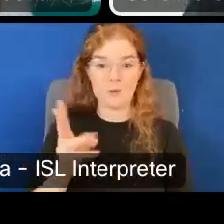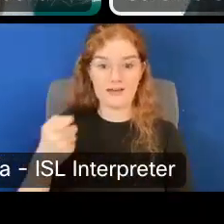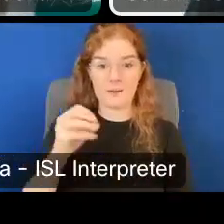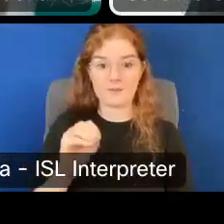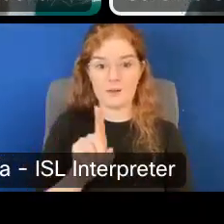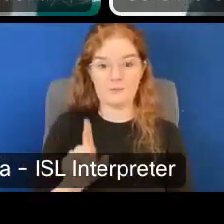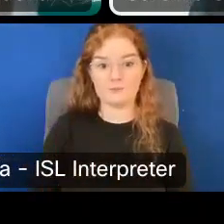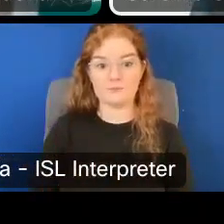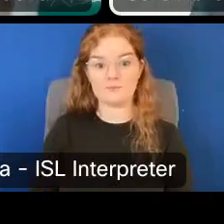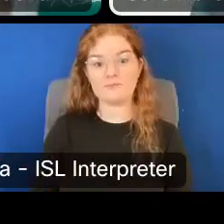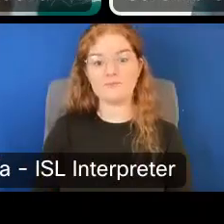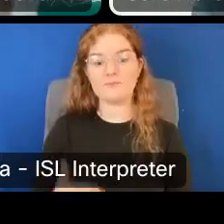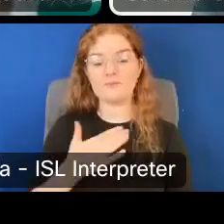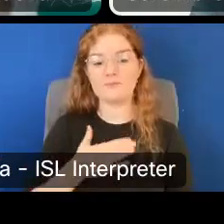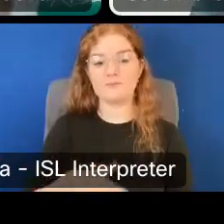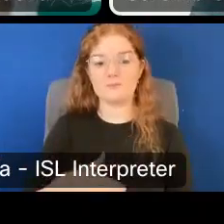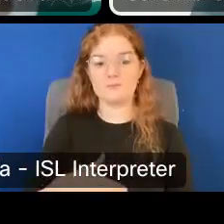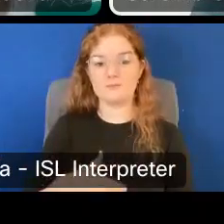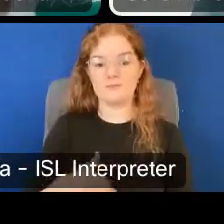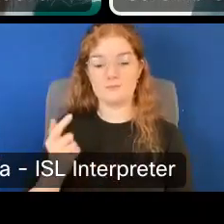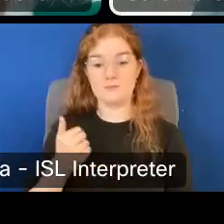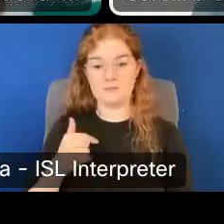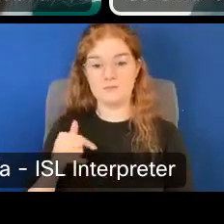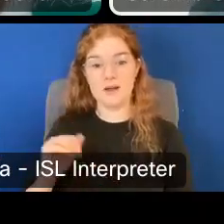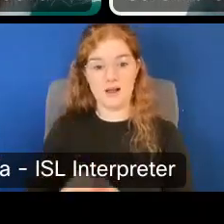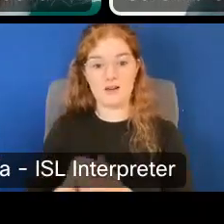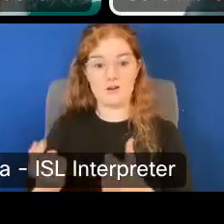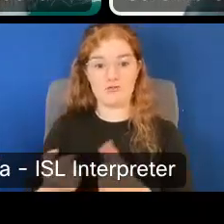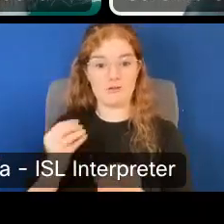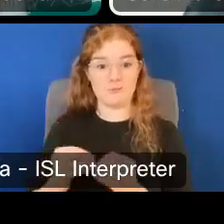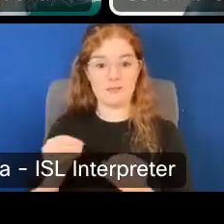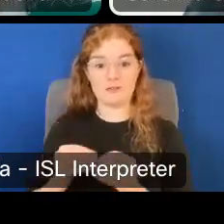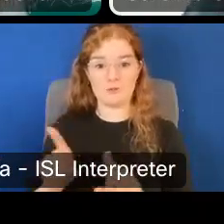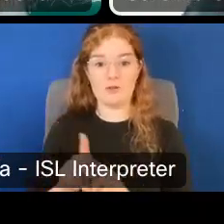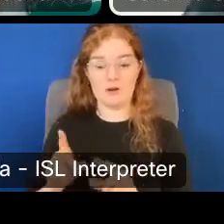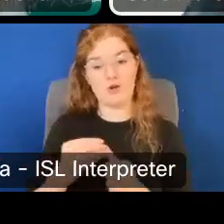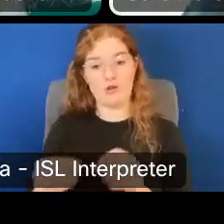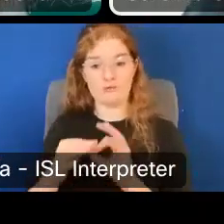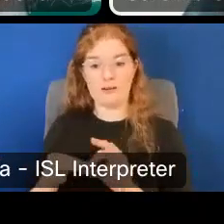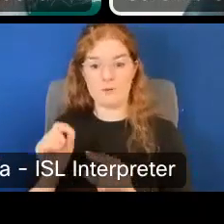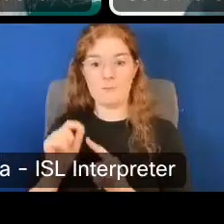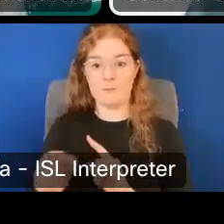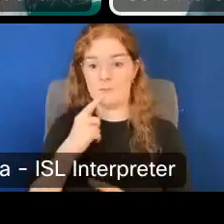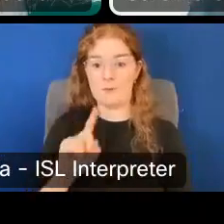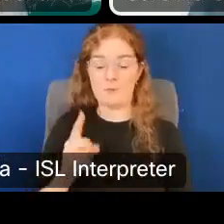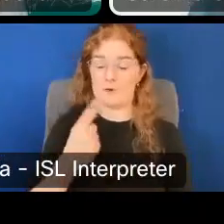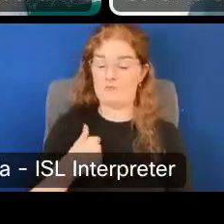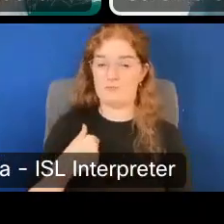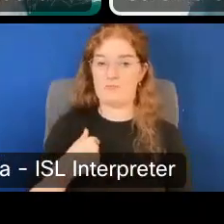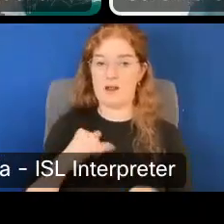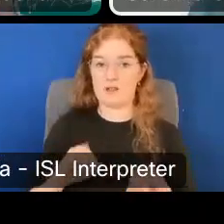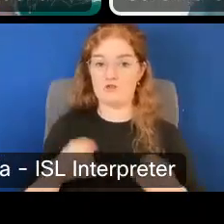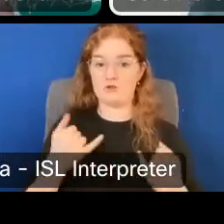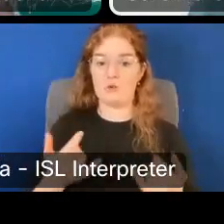well. Thanks, Lorraine. Just a mine, and the colleagues have said all the relevant points really, but what I enjoyed as well is it